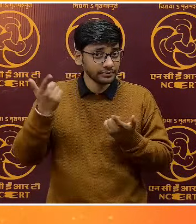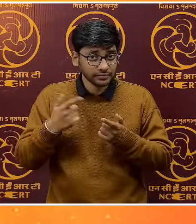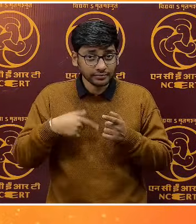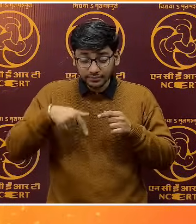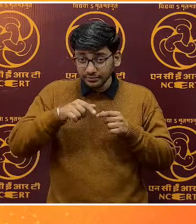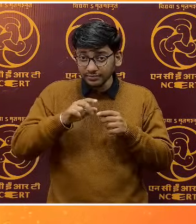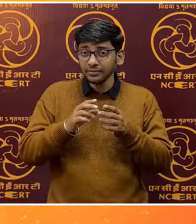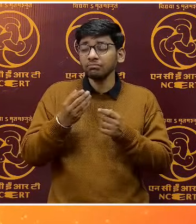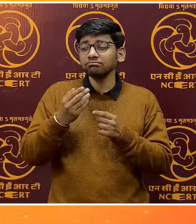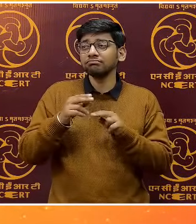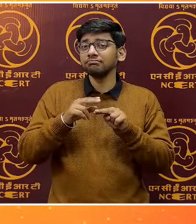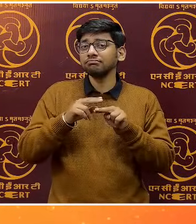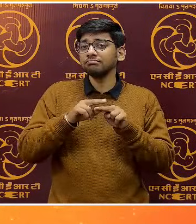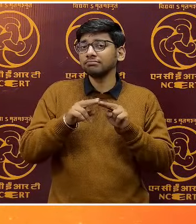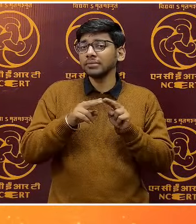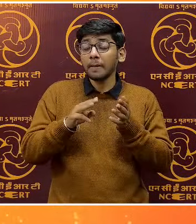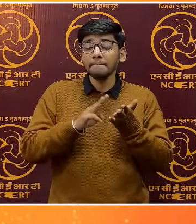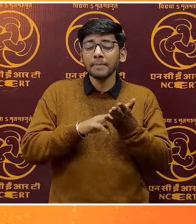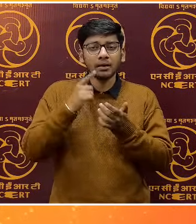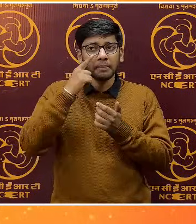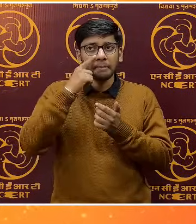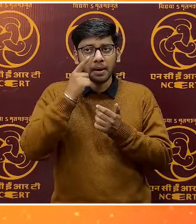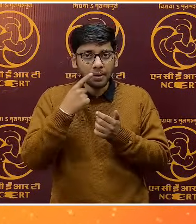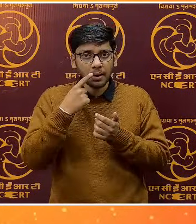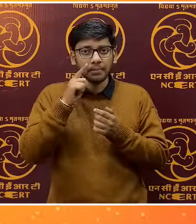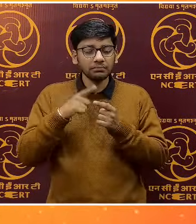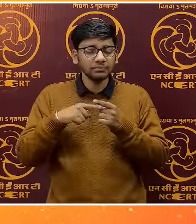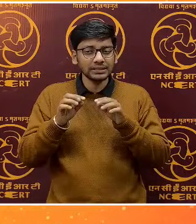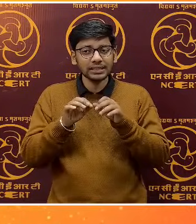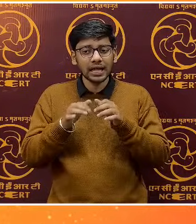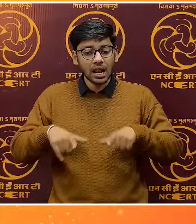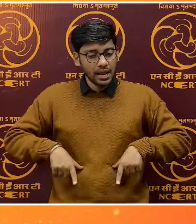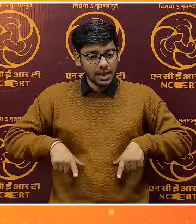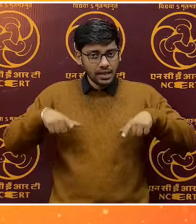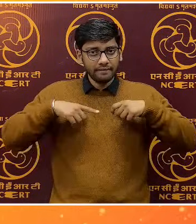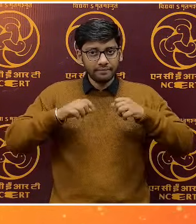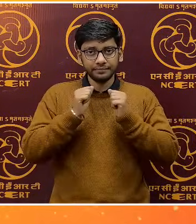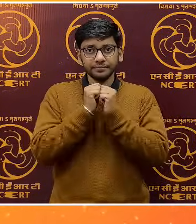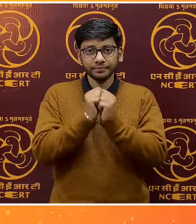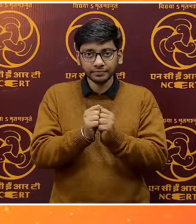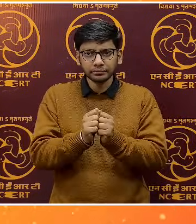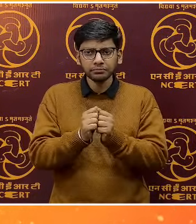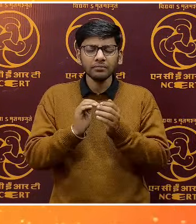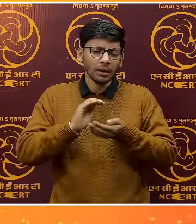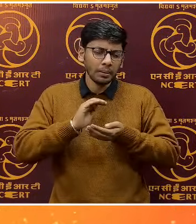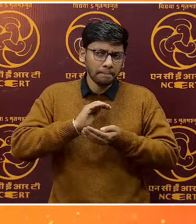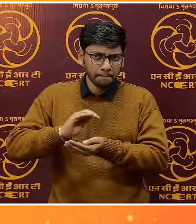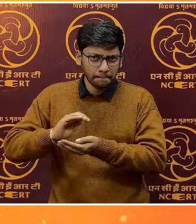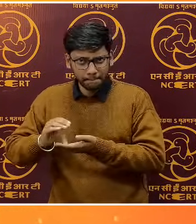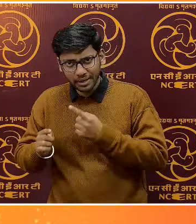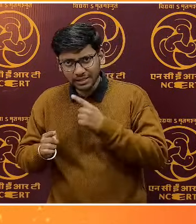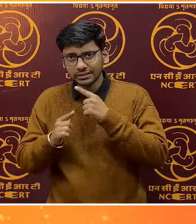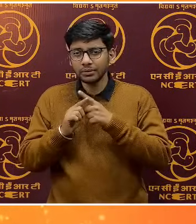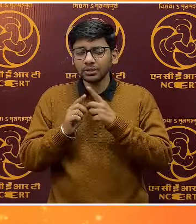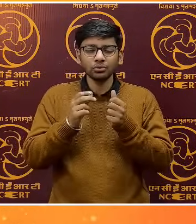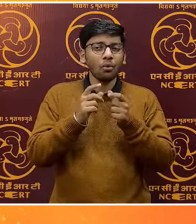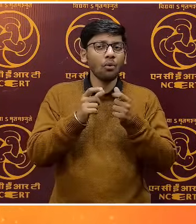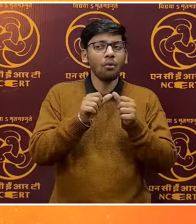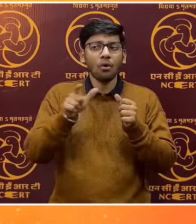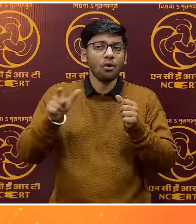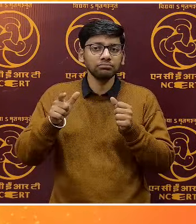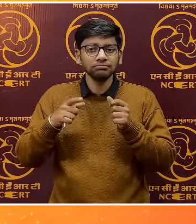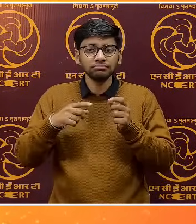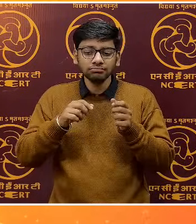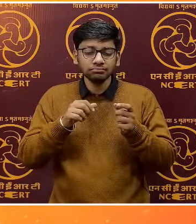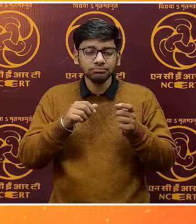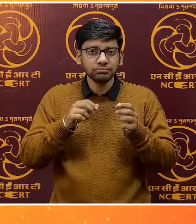know that how Mama and Papa Sparrow are living together, they had kids, and how different family members are coming